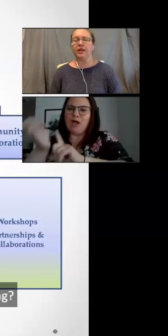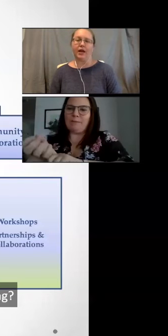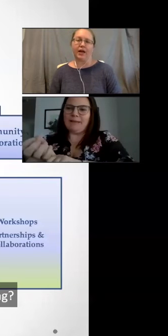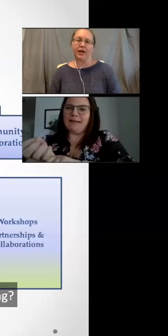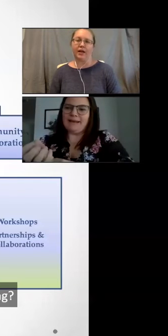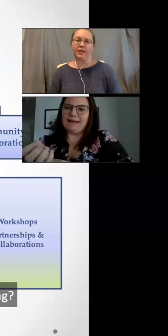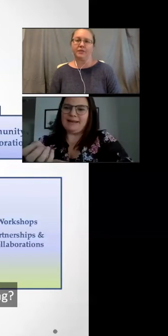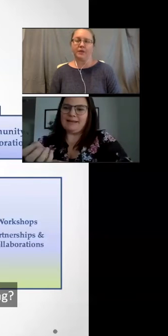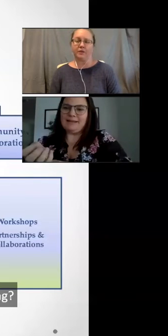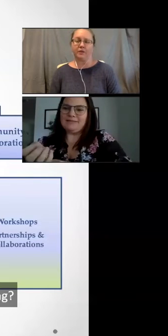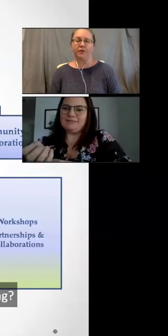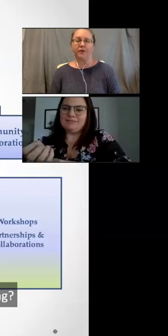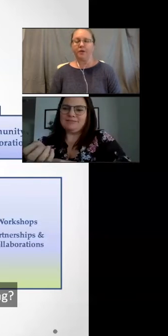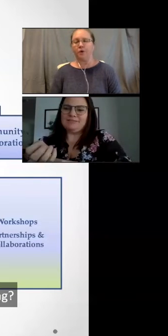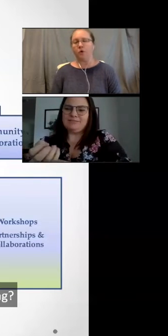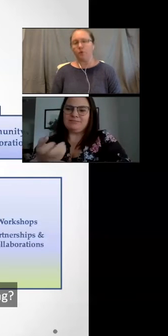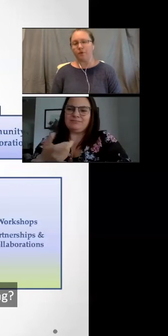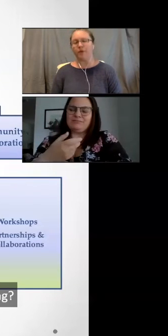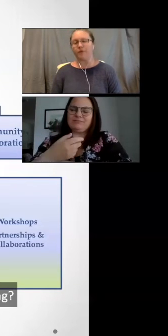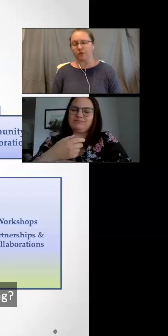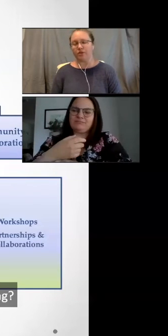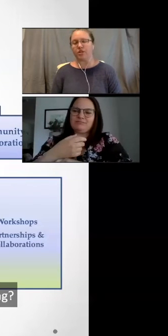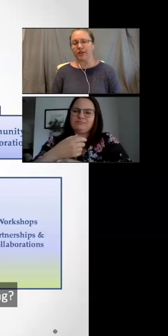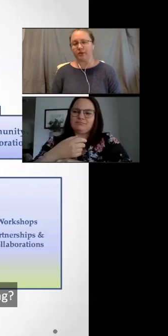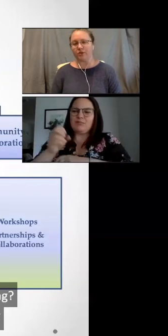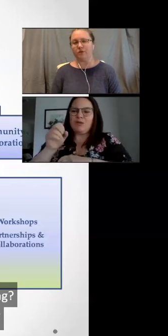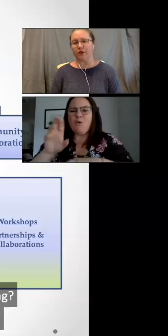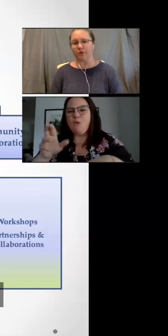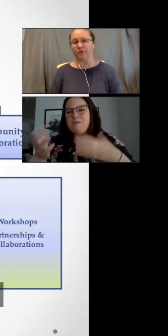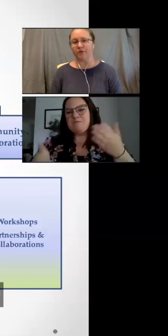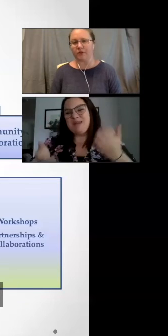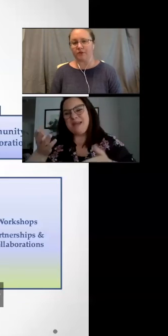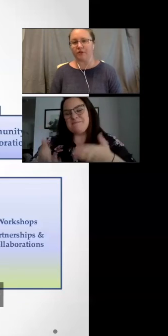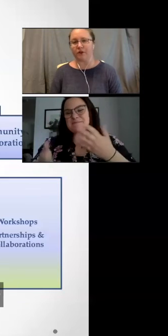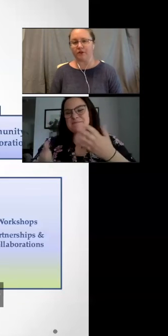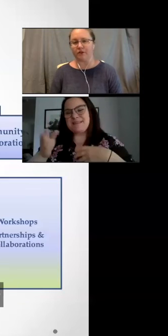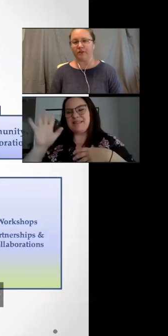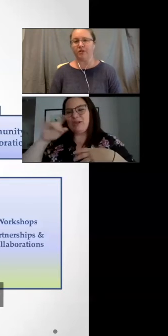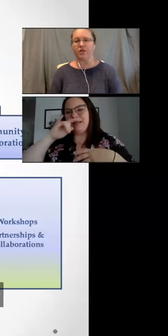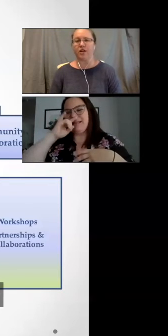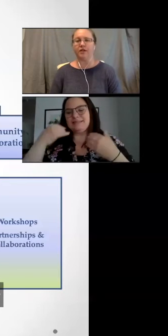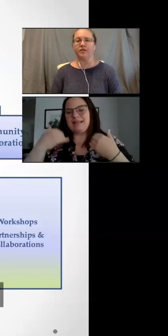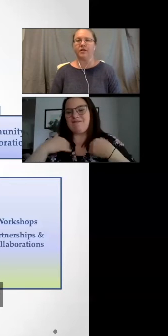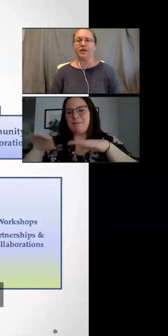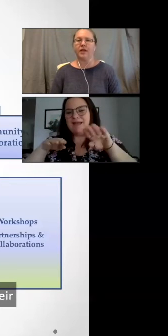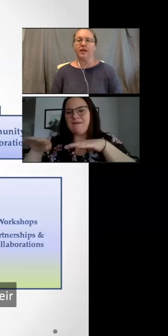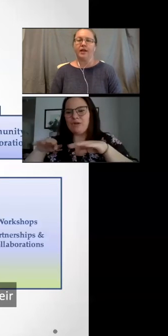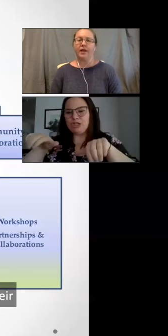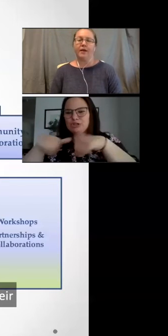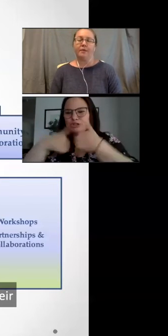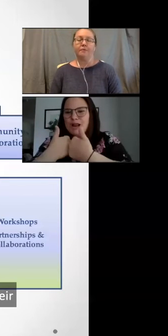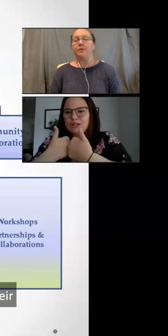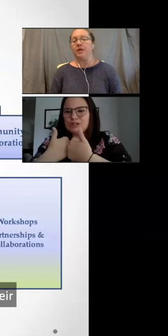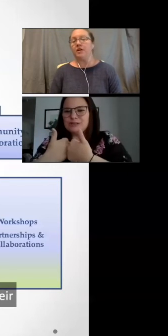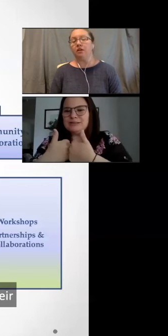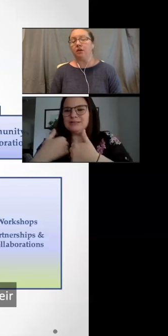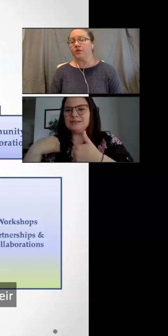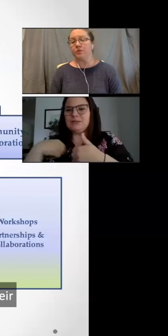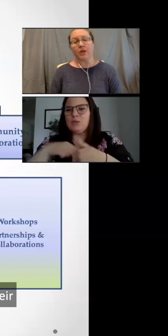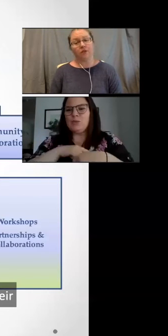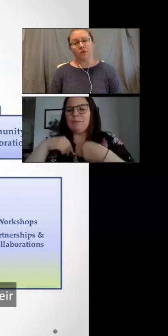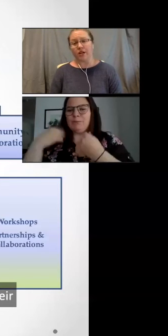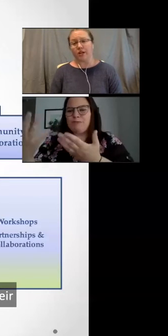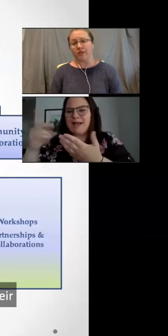developing a space where their family home becomes a rich language environment for their deaf or hard of hearing child. Maybe there are